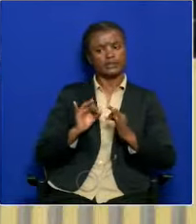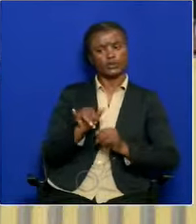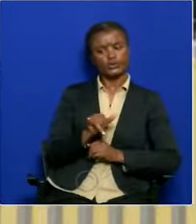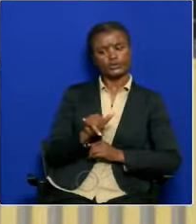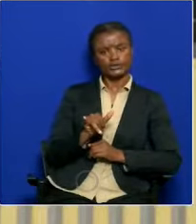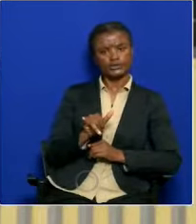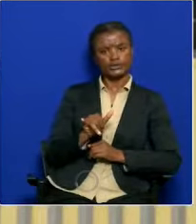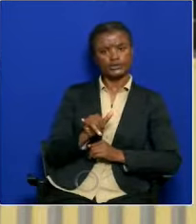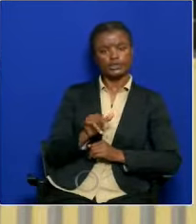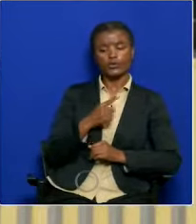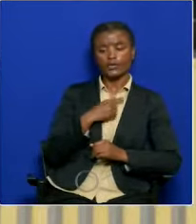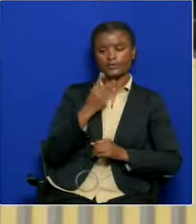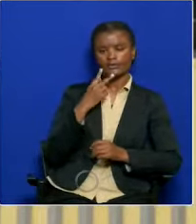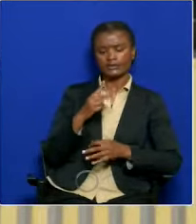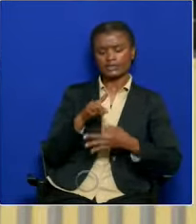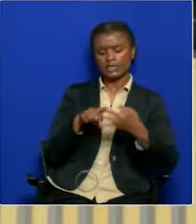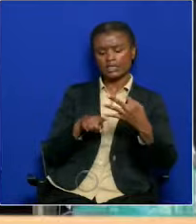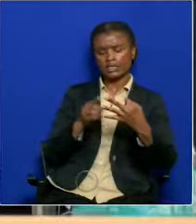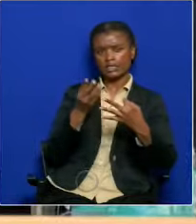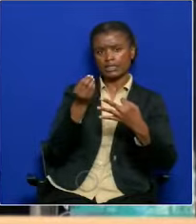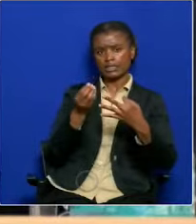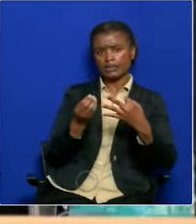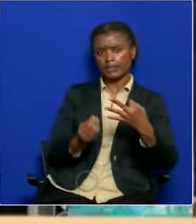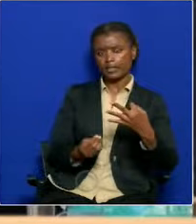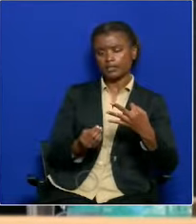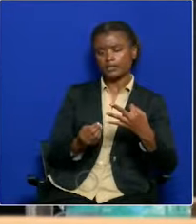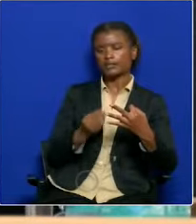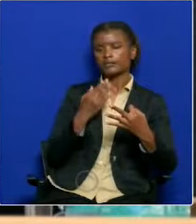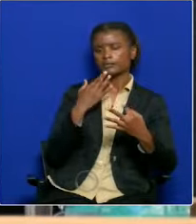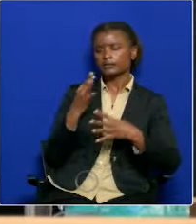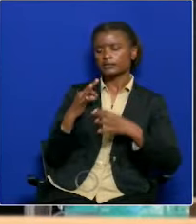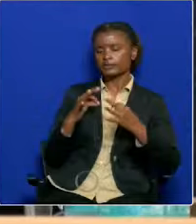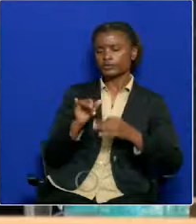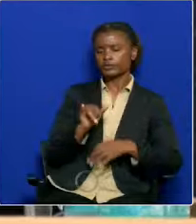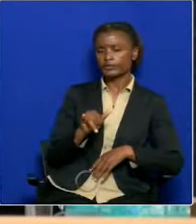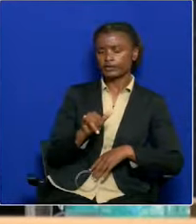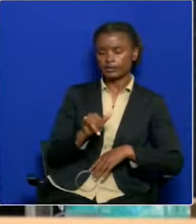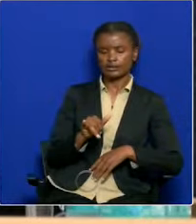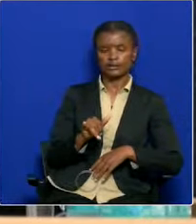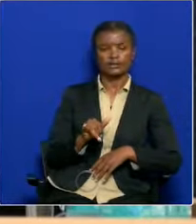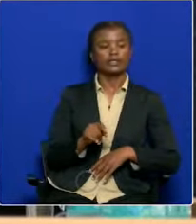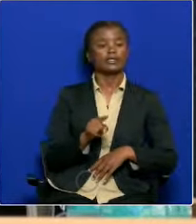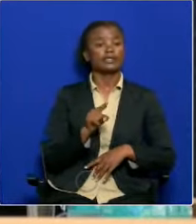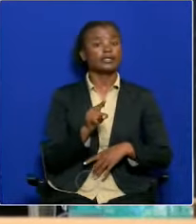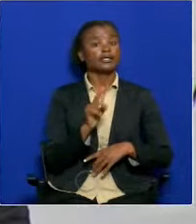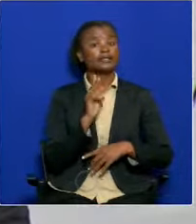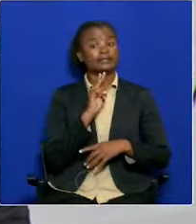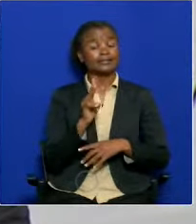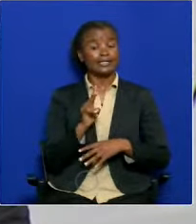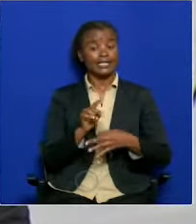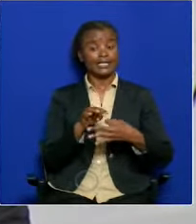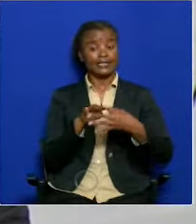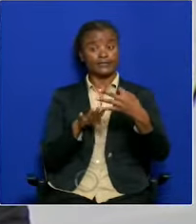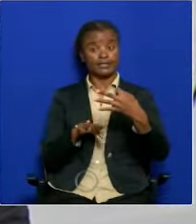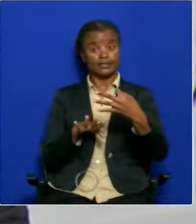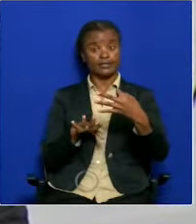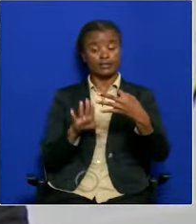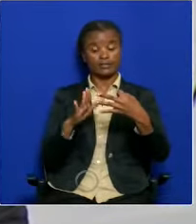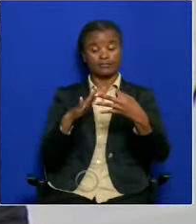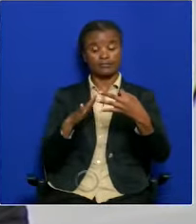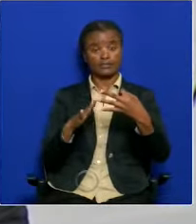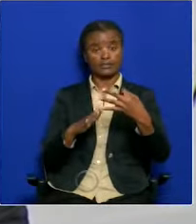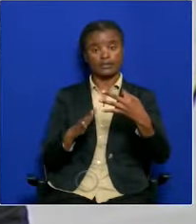here. Yes. General, you'll see that there are 3 numbers. The first 2 are